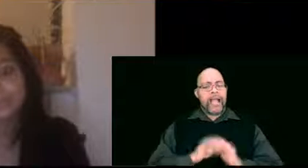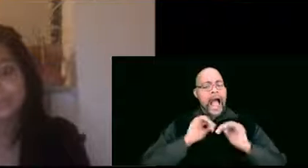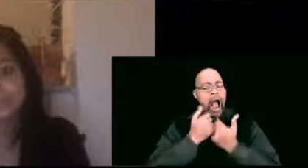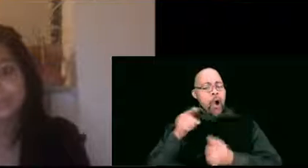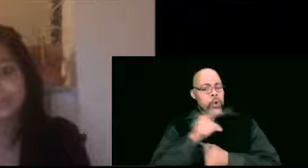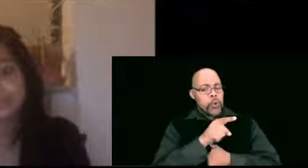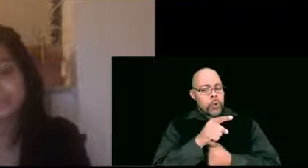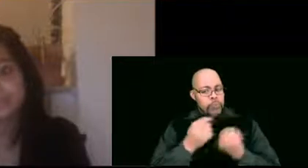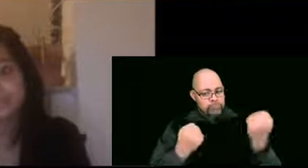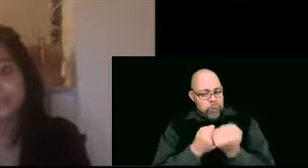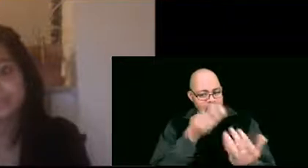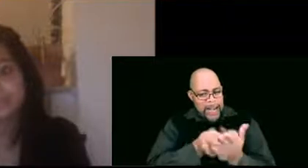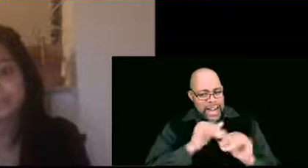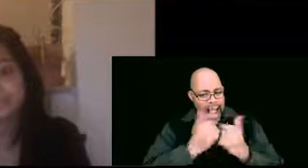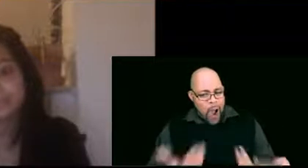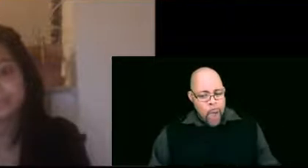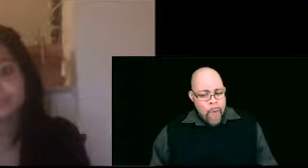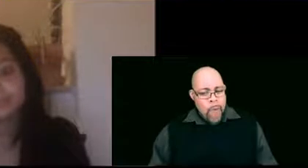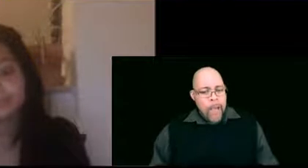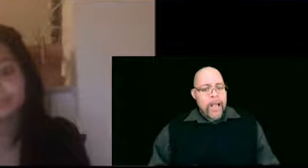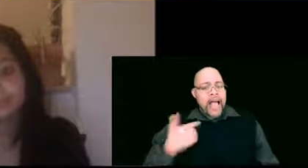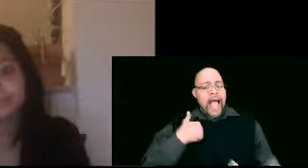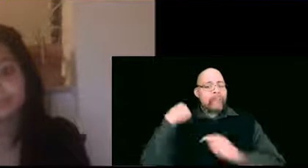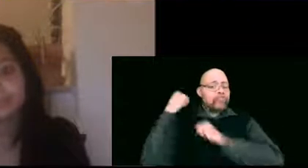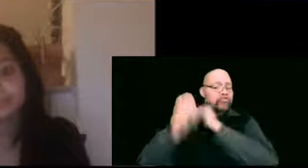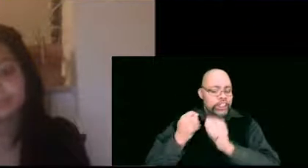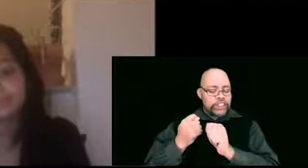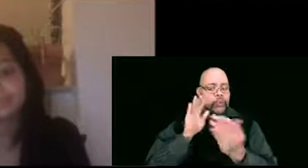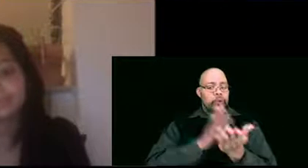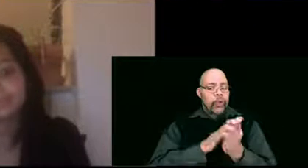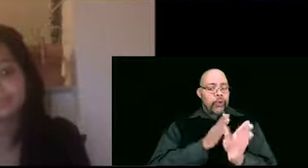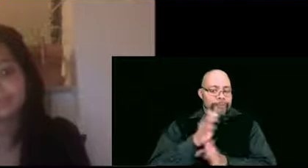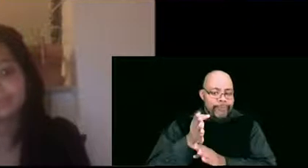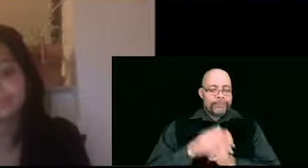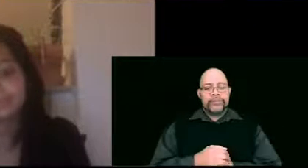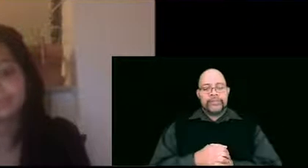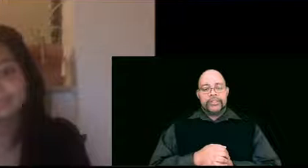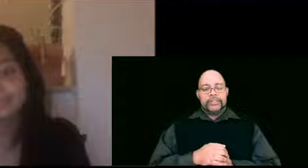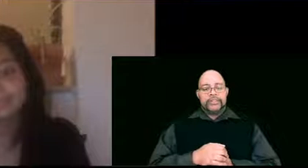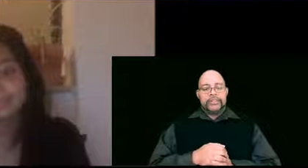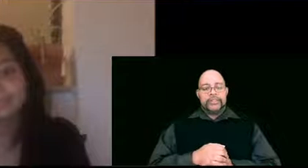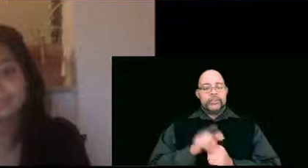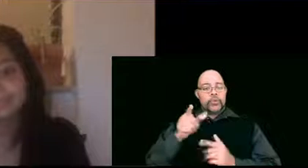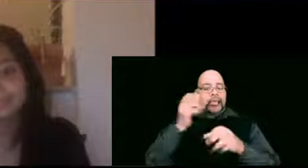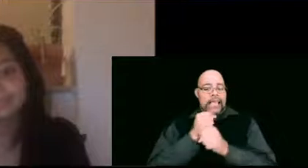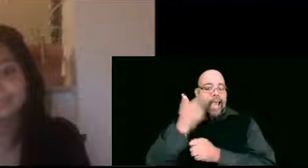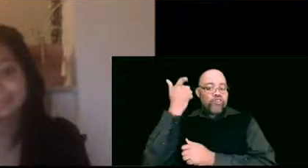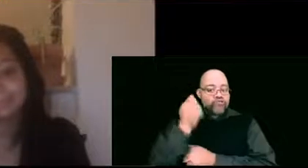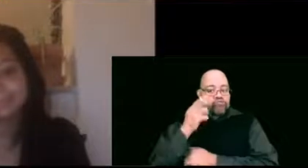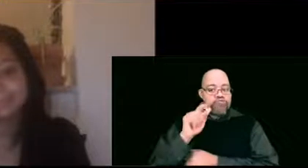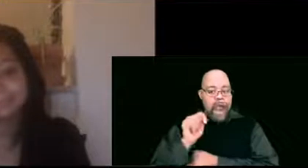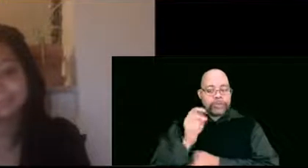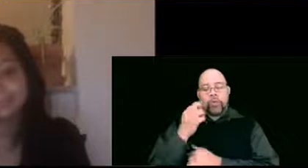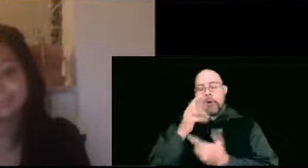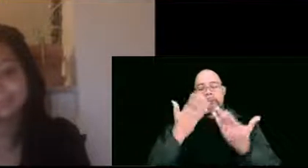do, how are you funded for this? There is like kind of the traditional academia route where you